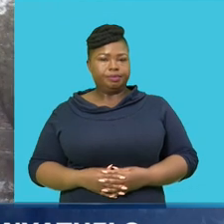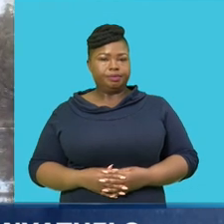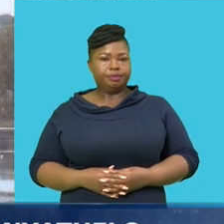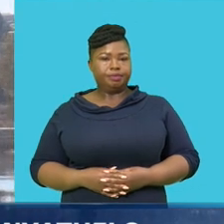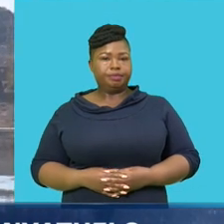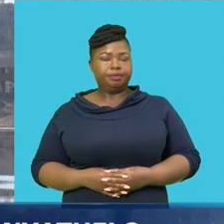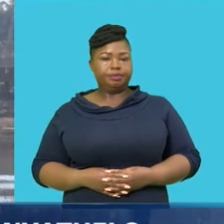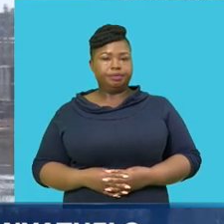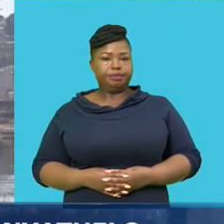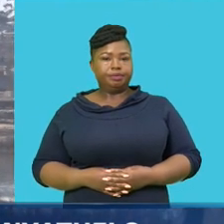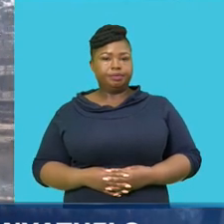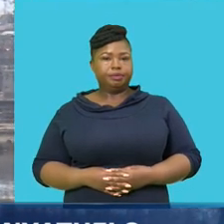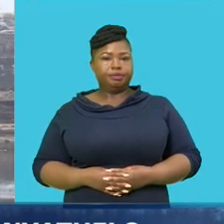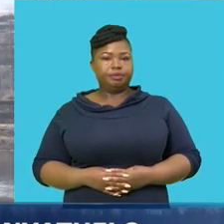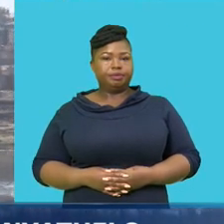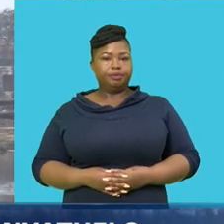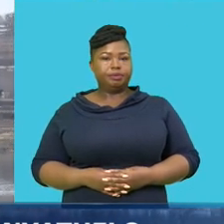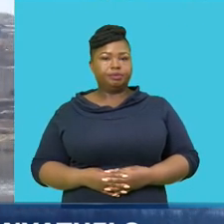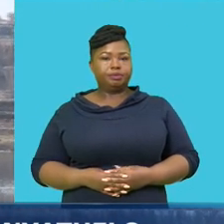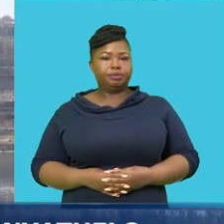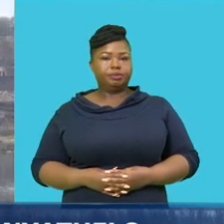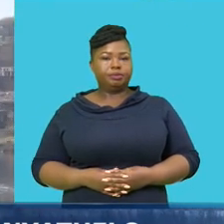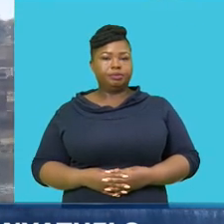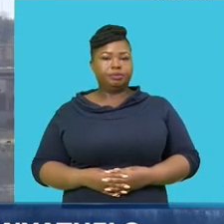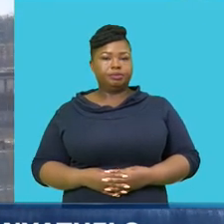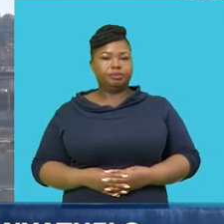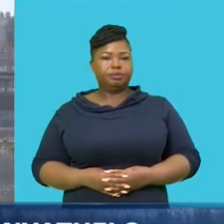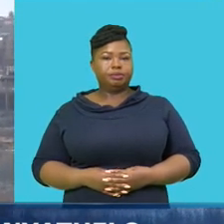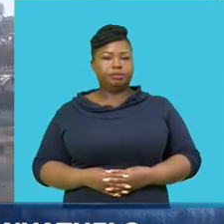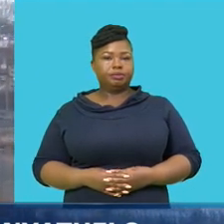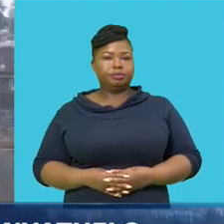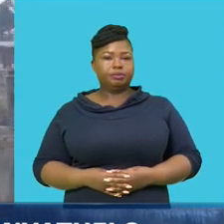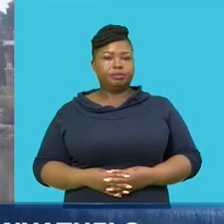Kwiindaba zeSoweto TV ndingunomzabalazo Mduka eOrlando East.